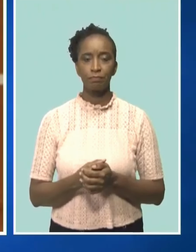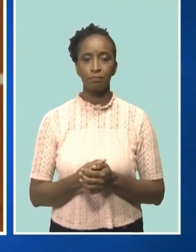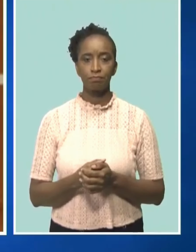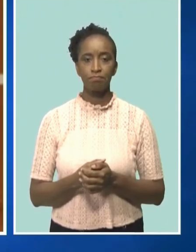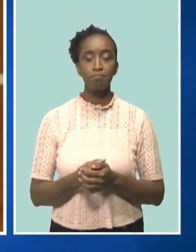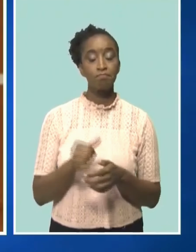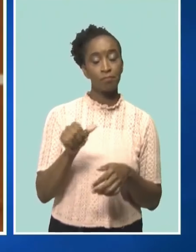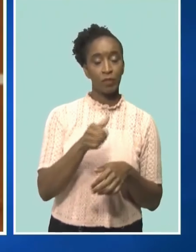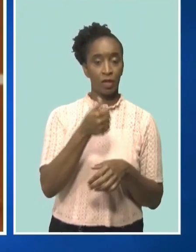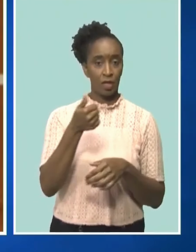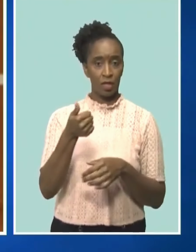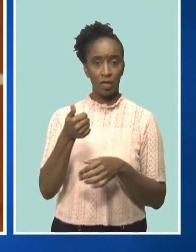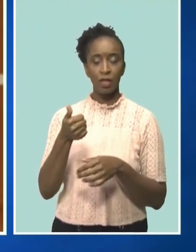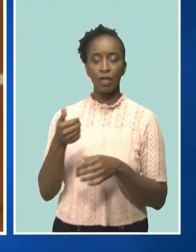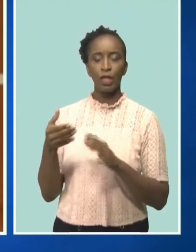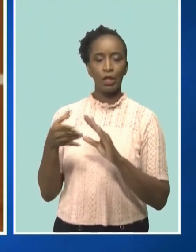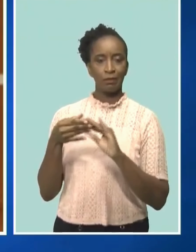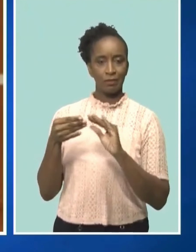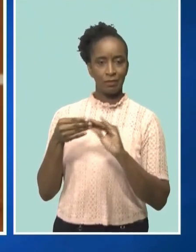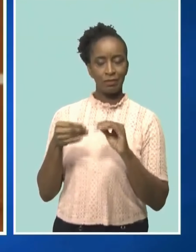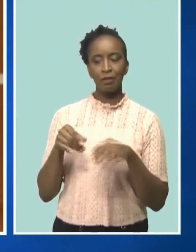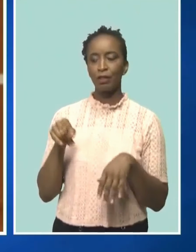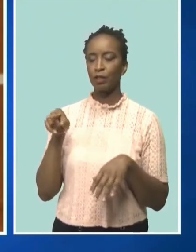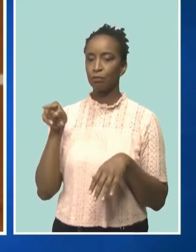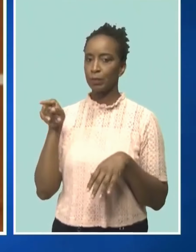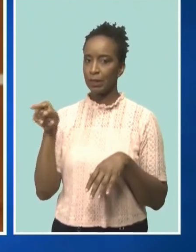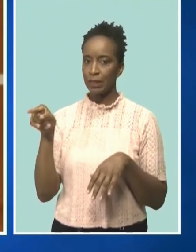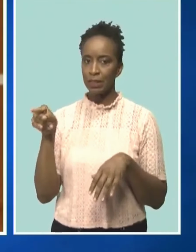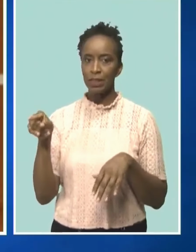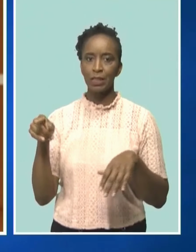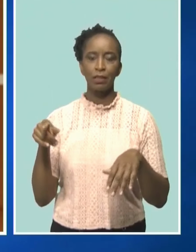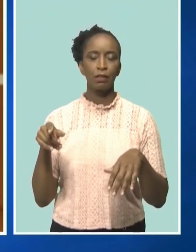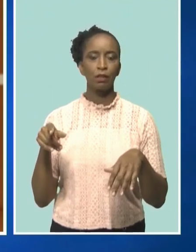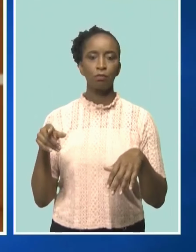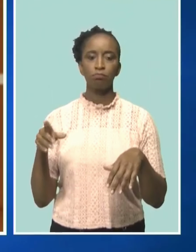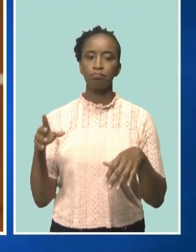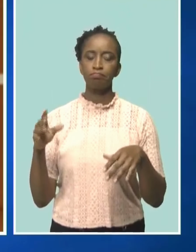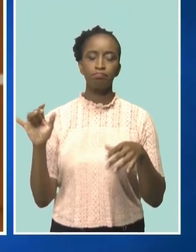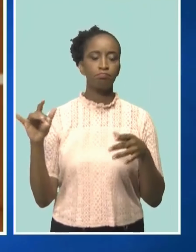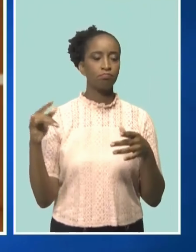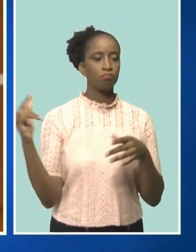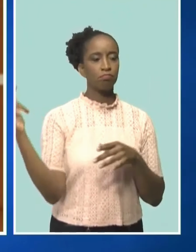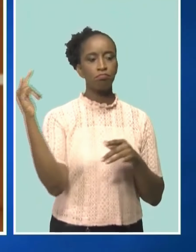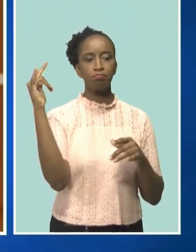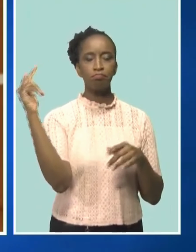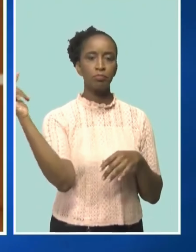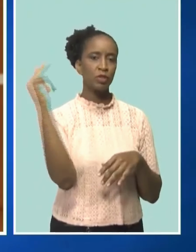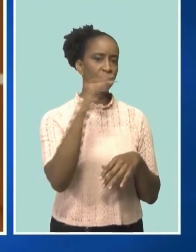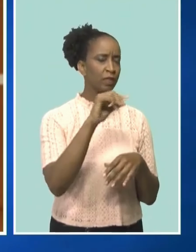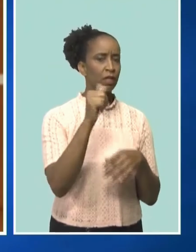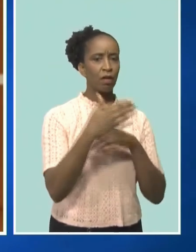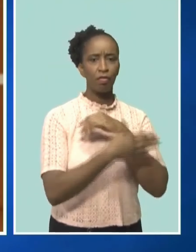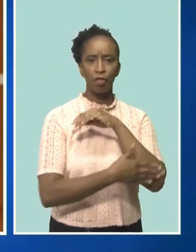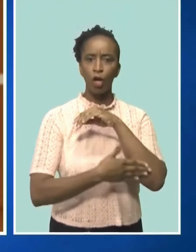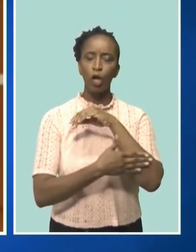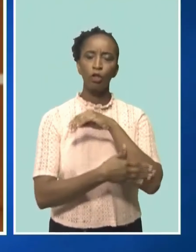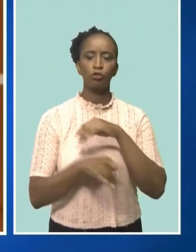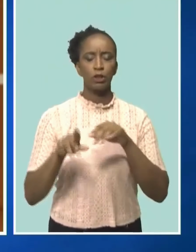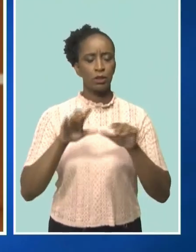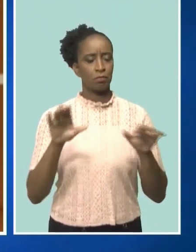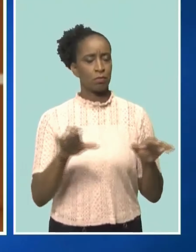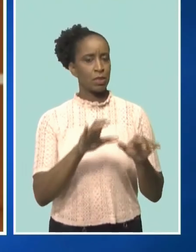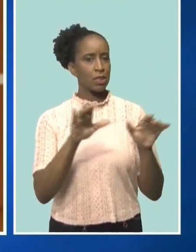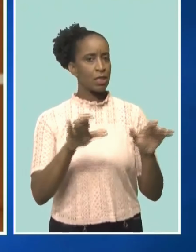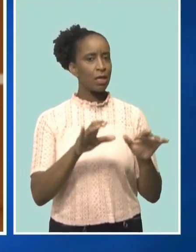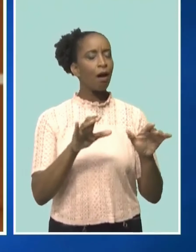Inniss always represented his country with pride while on overseas tours. Rodney was a leader,